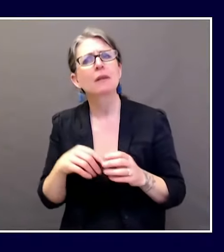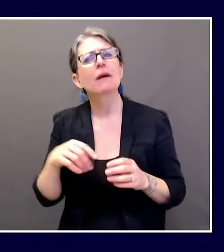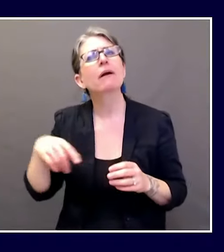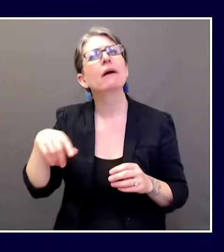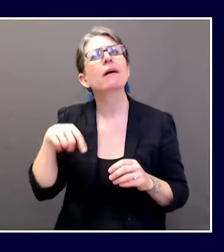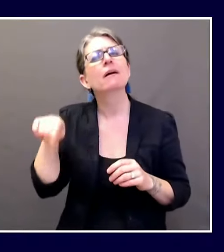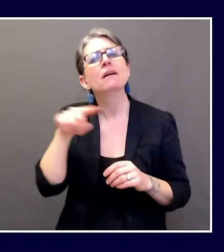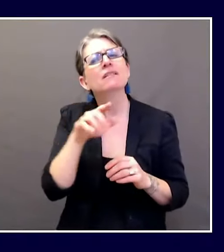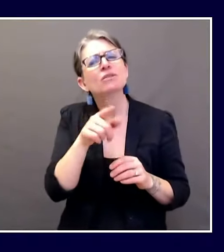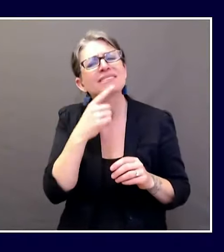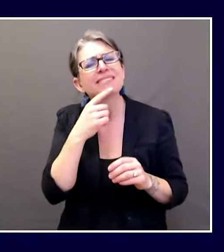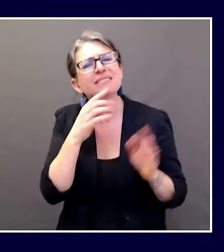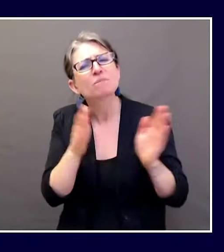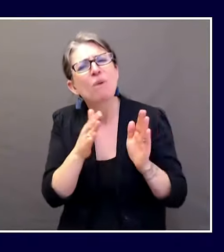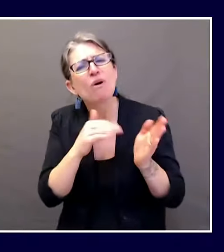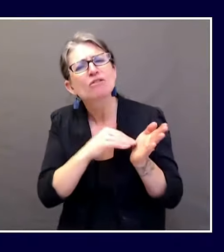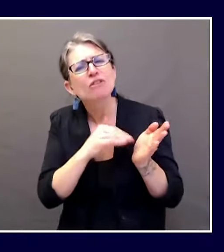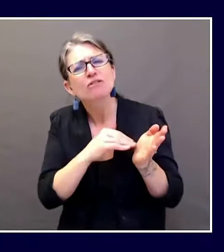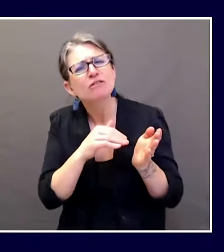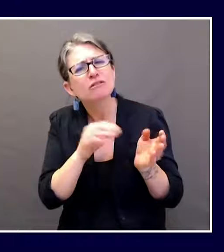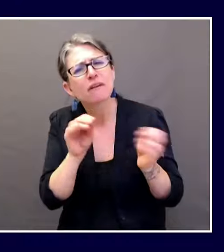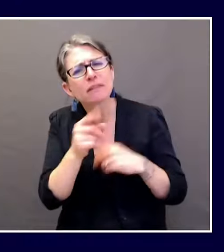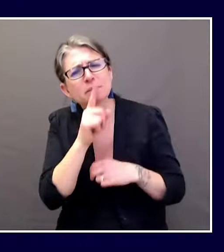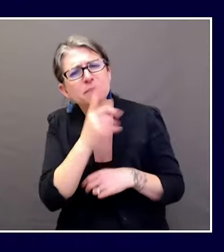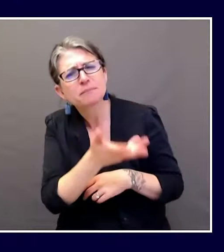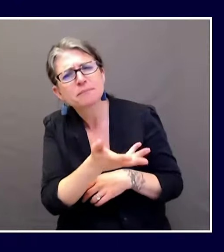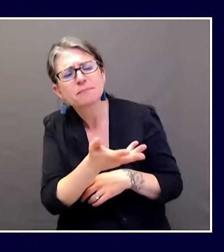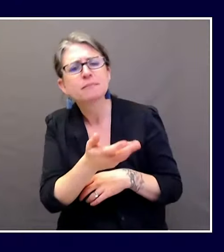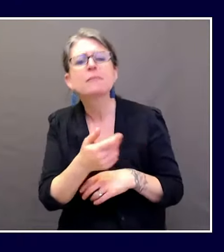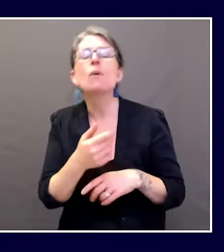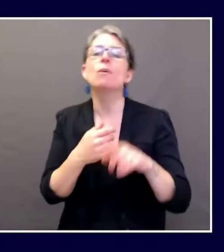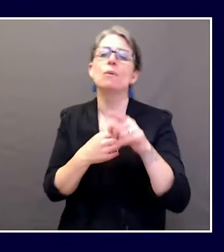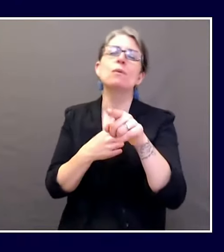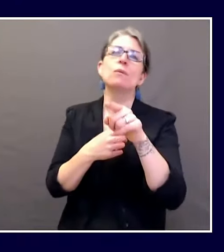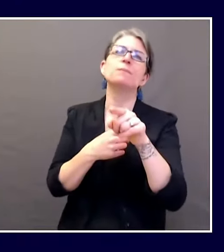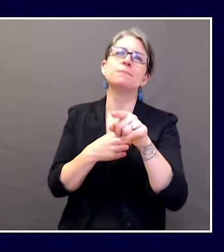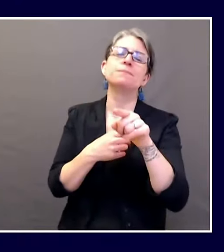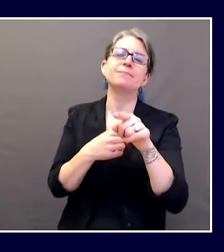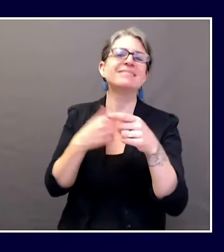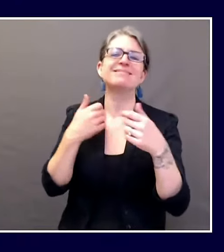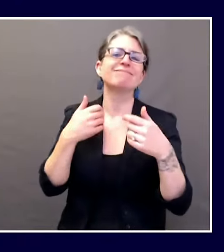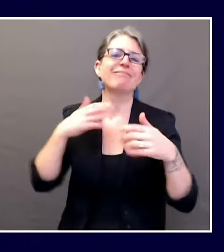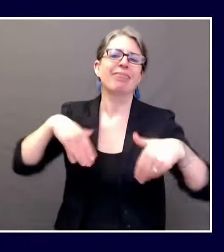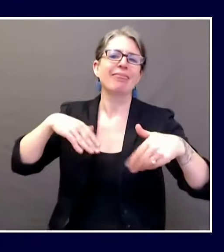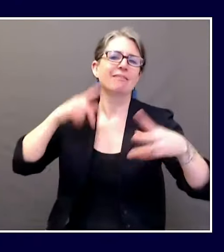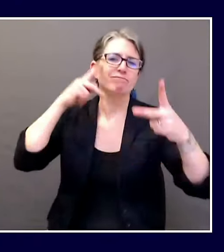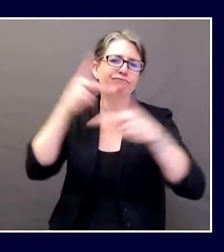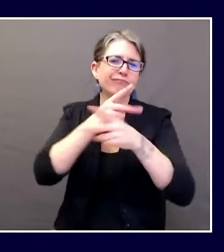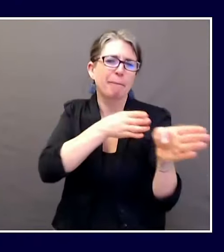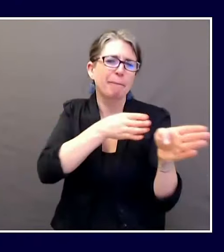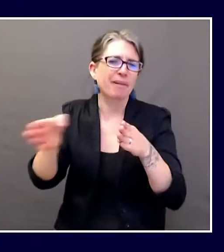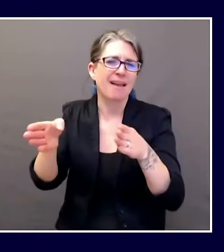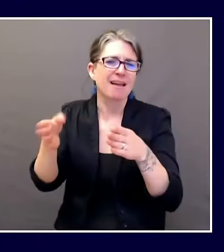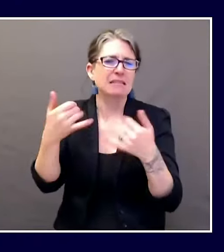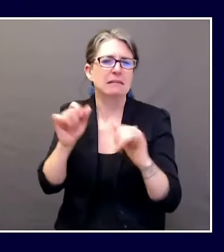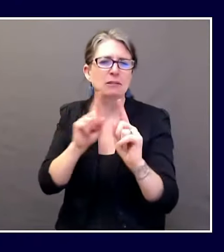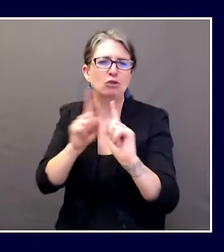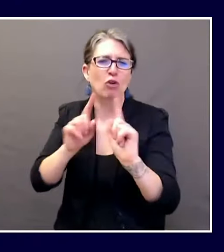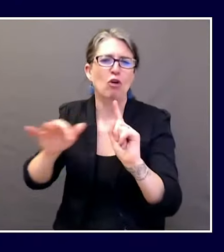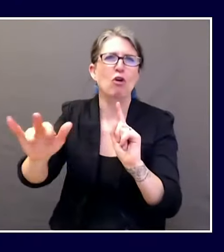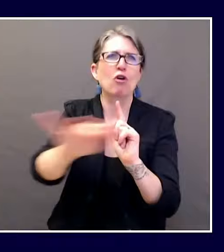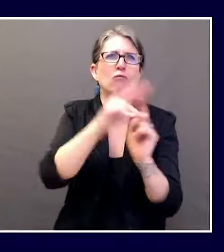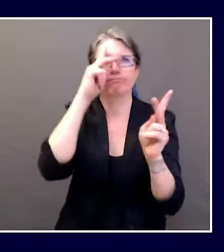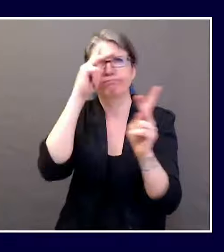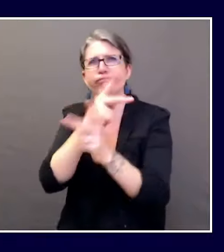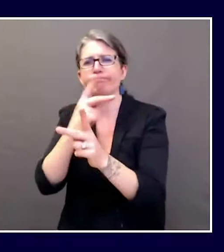wish to offer the vaccine. We're not there yet. We don't quite yet have the supply to be able to support providing vaccines to